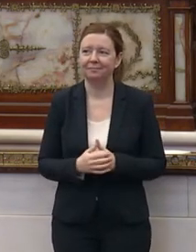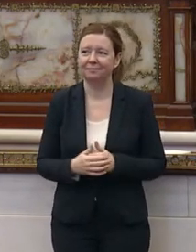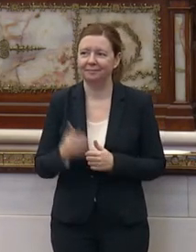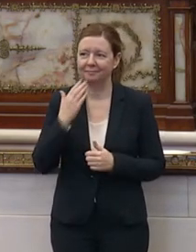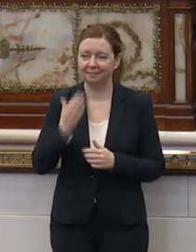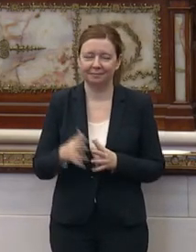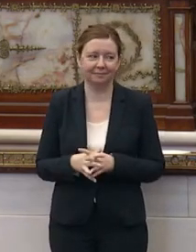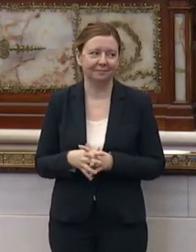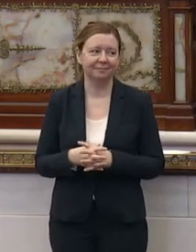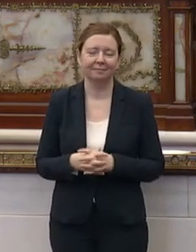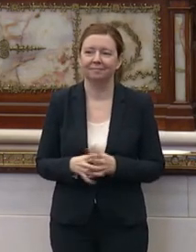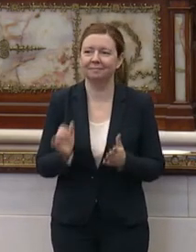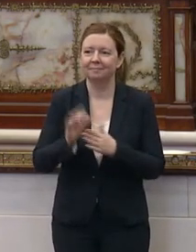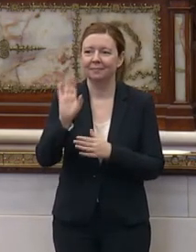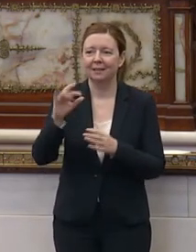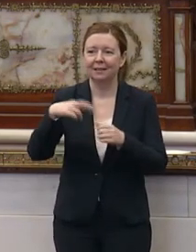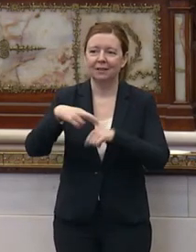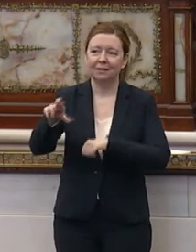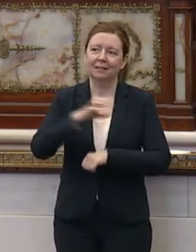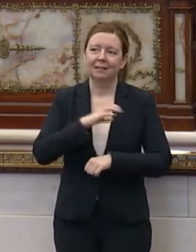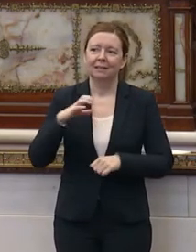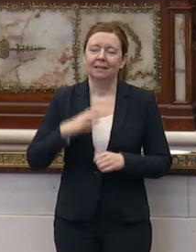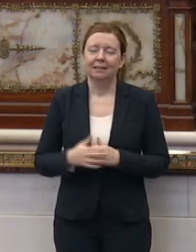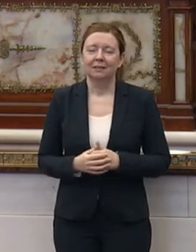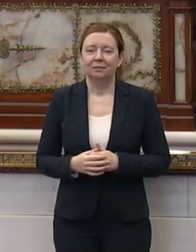Thank you. That bill is referred to committee.